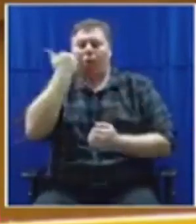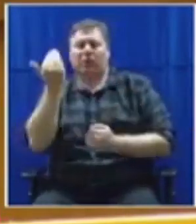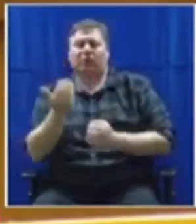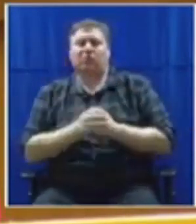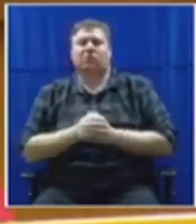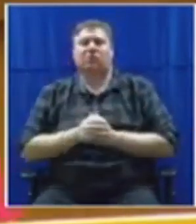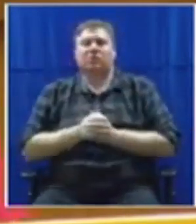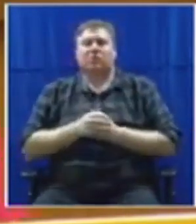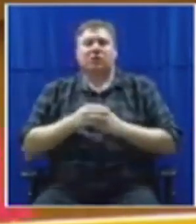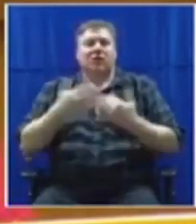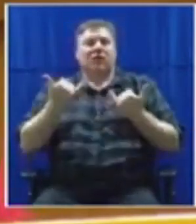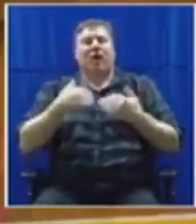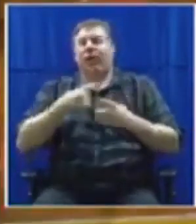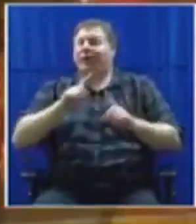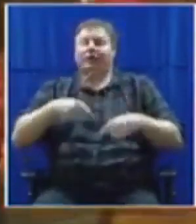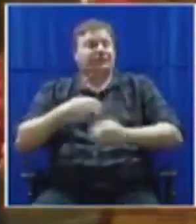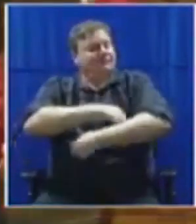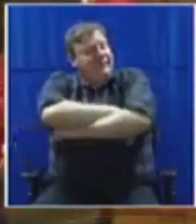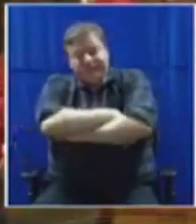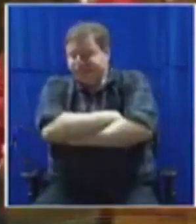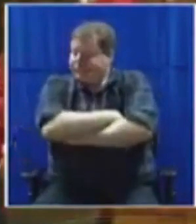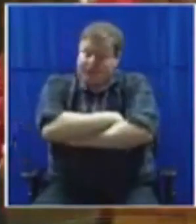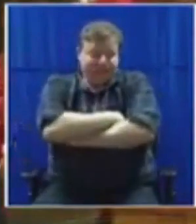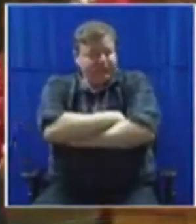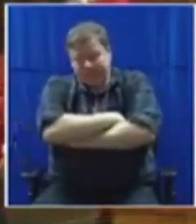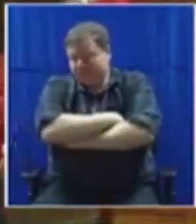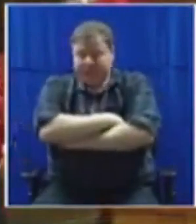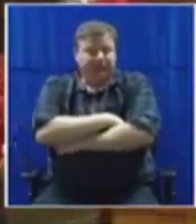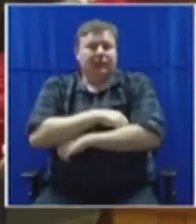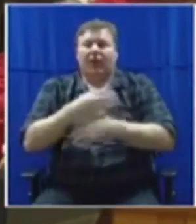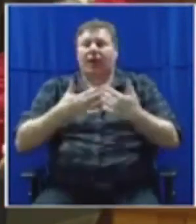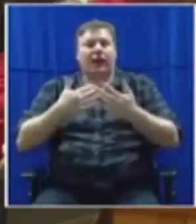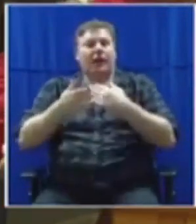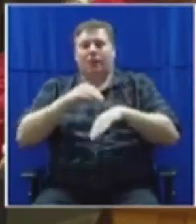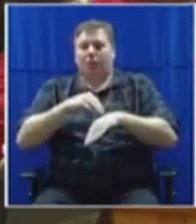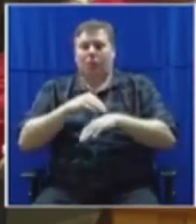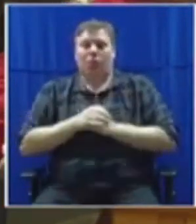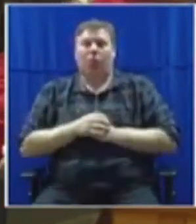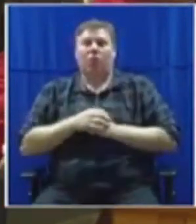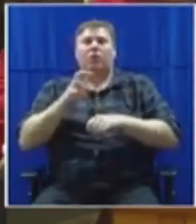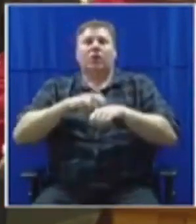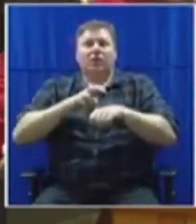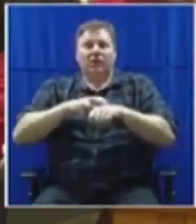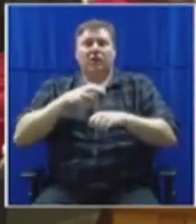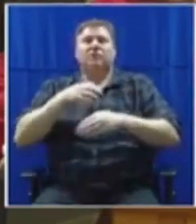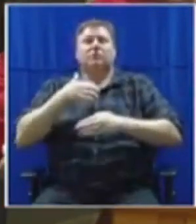arms as lawmakers in this country. A number of things must be done,